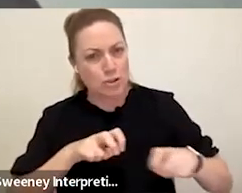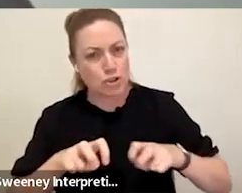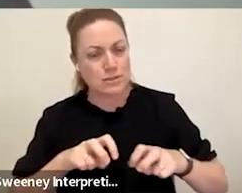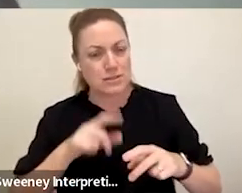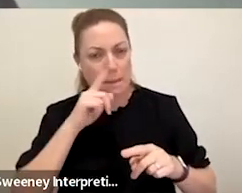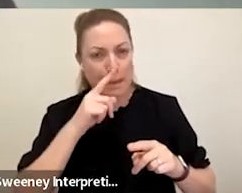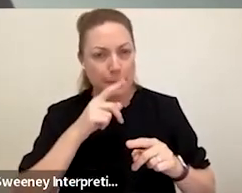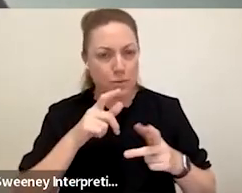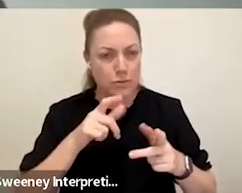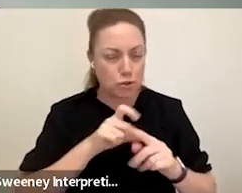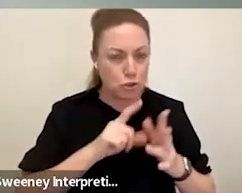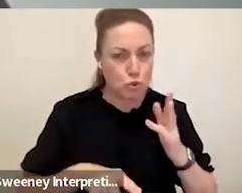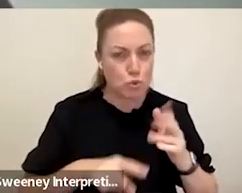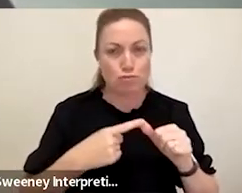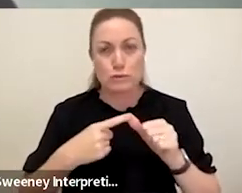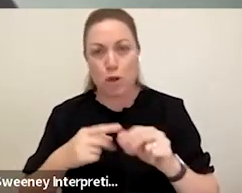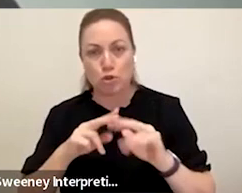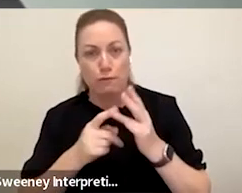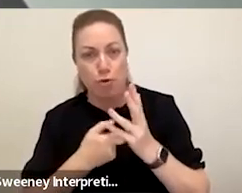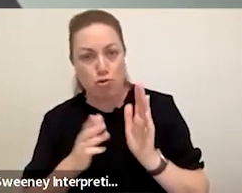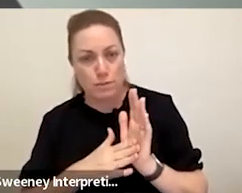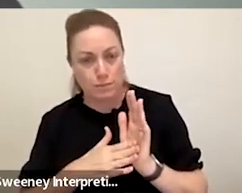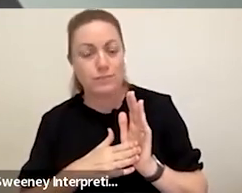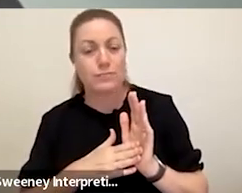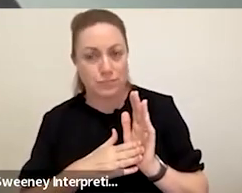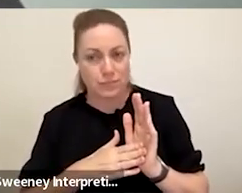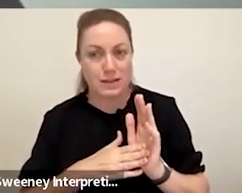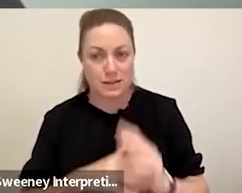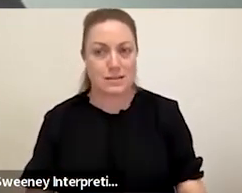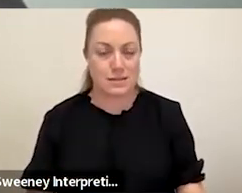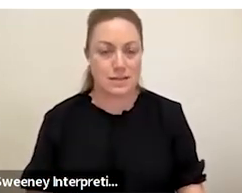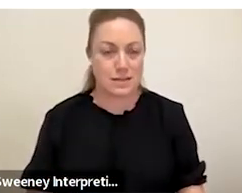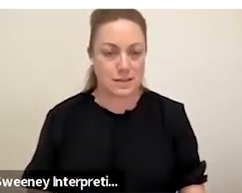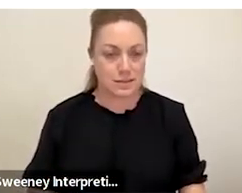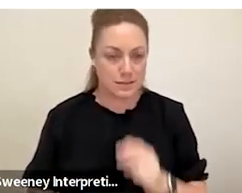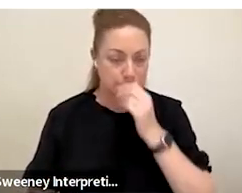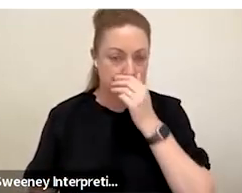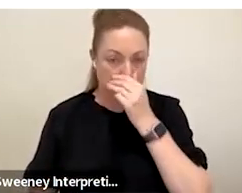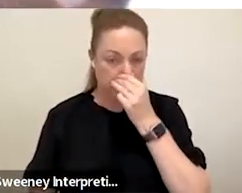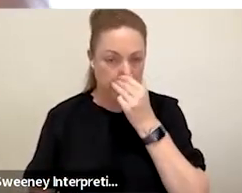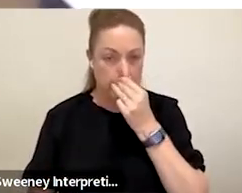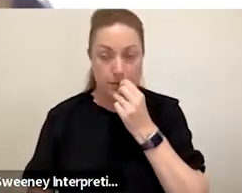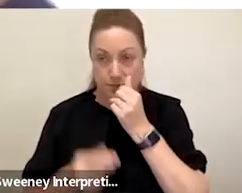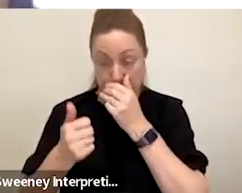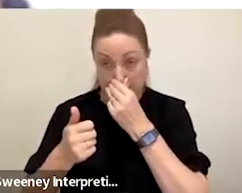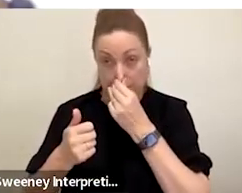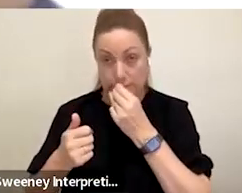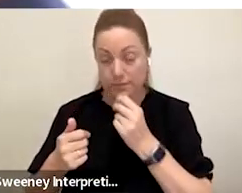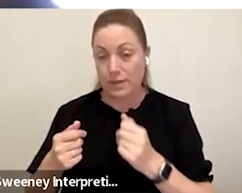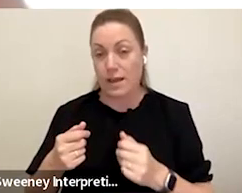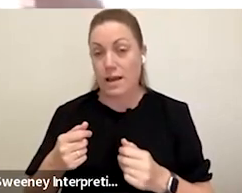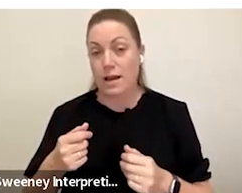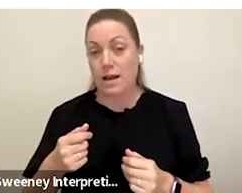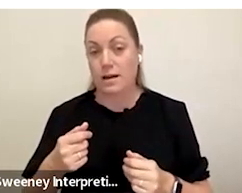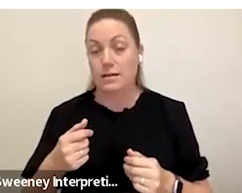in response to those forums. I can share more as well, but I think it might be nice to hear from you. Yeah, no worries at all. So we've